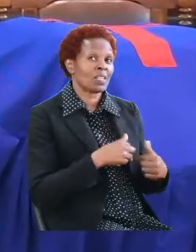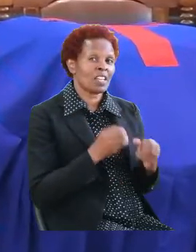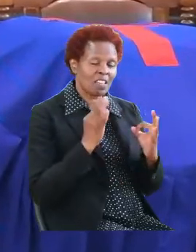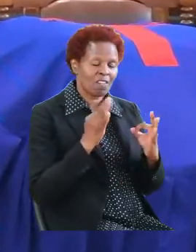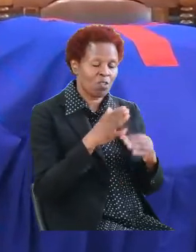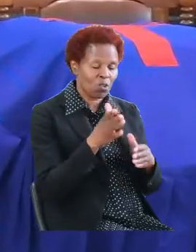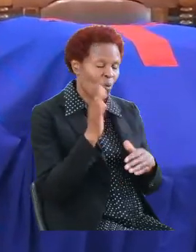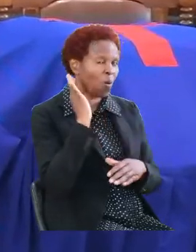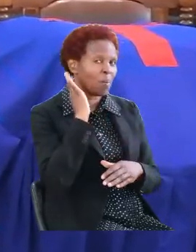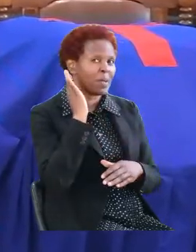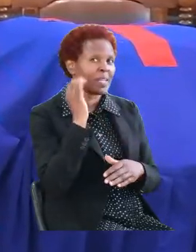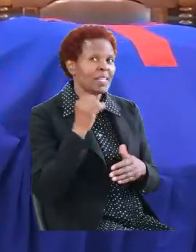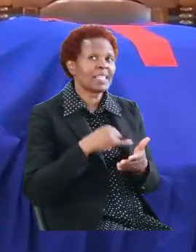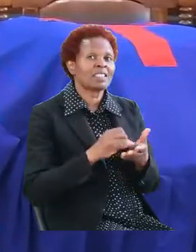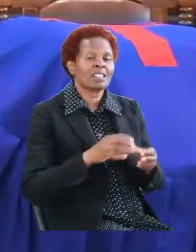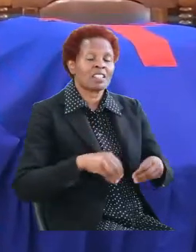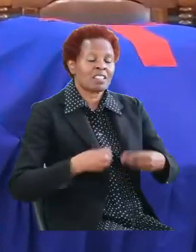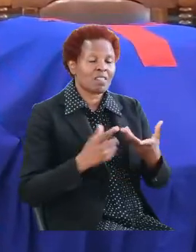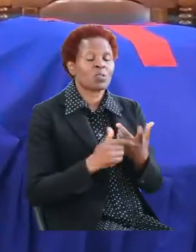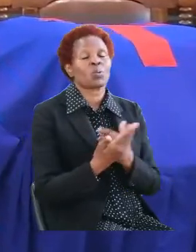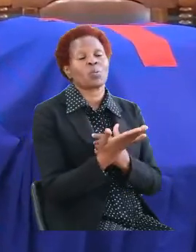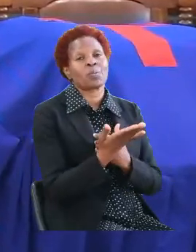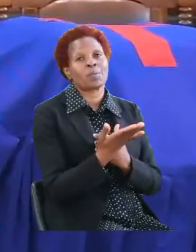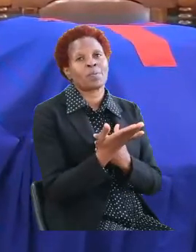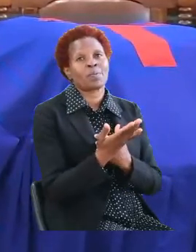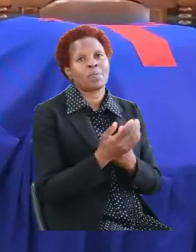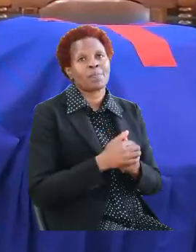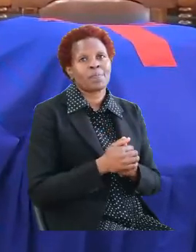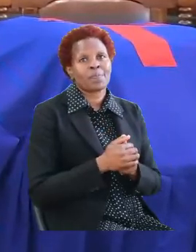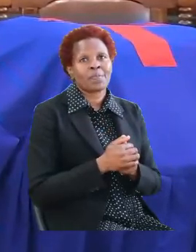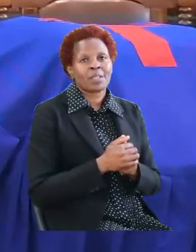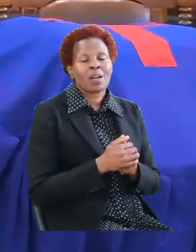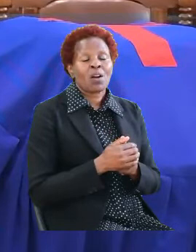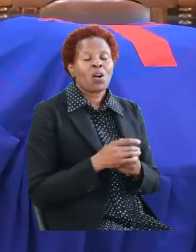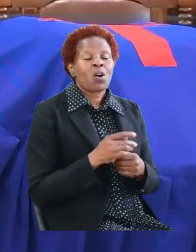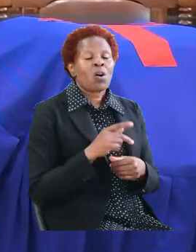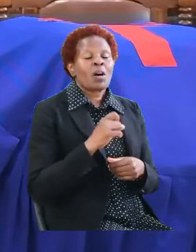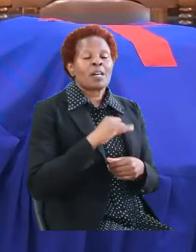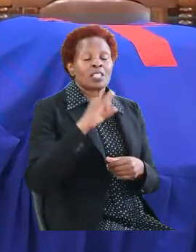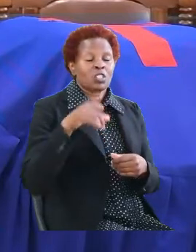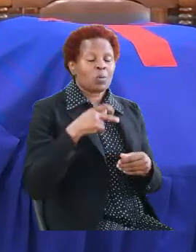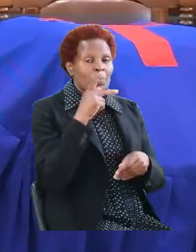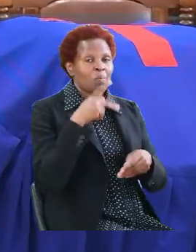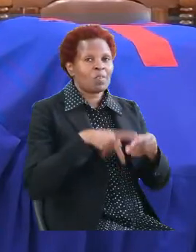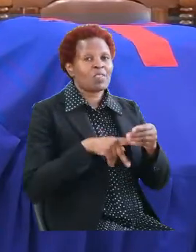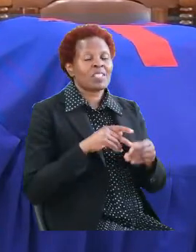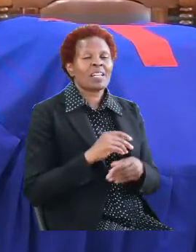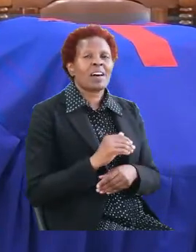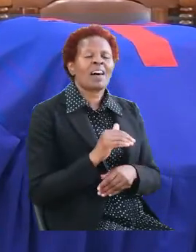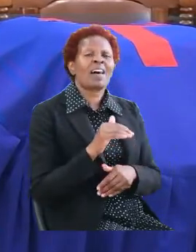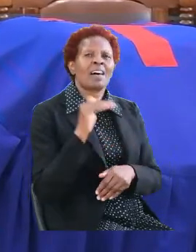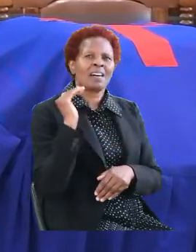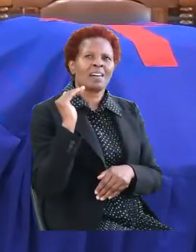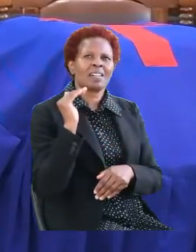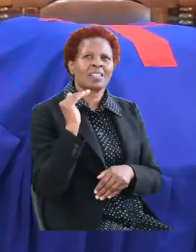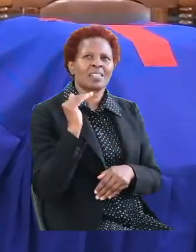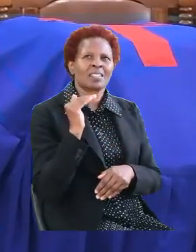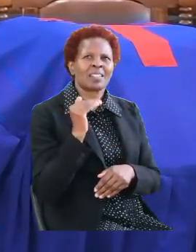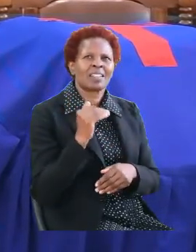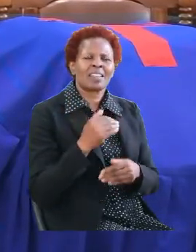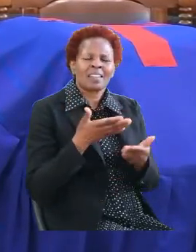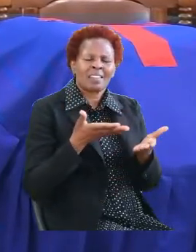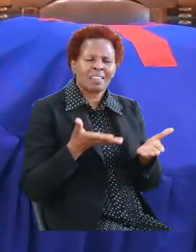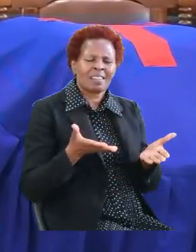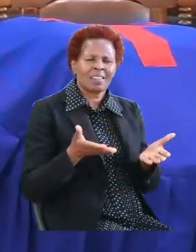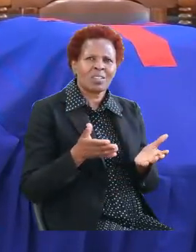obey, it shall be given unto you. Jeremiah asks, is there no balm